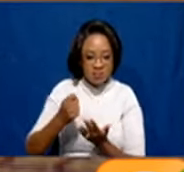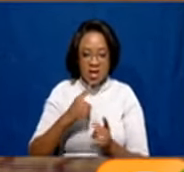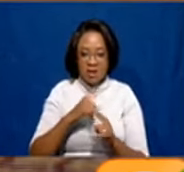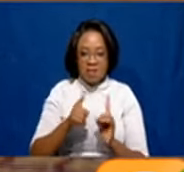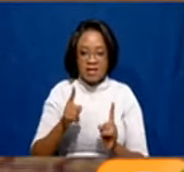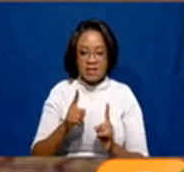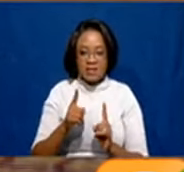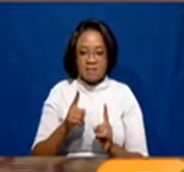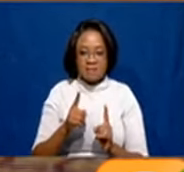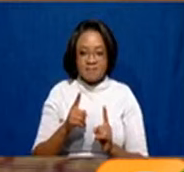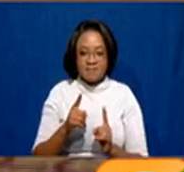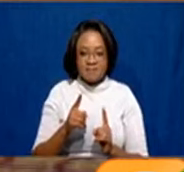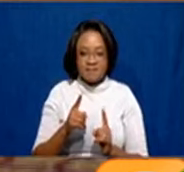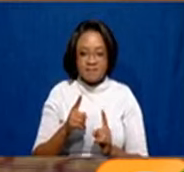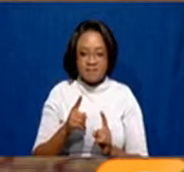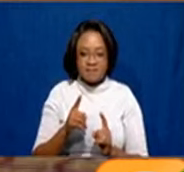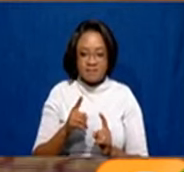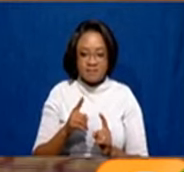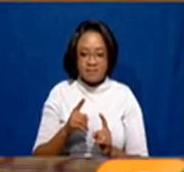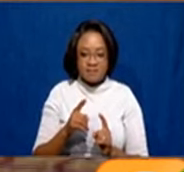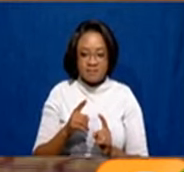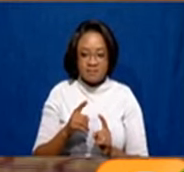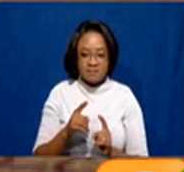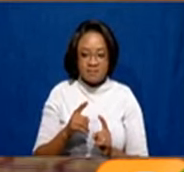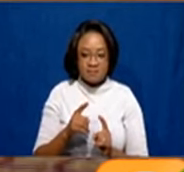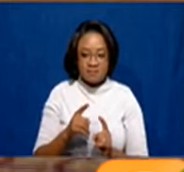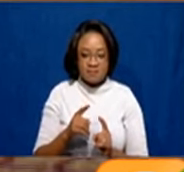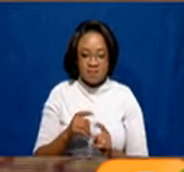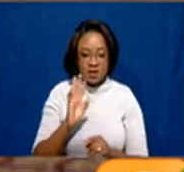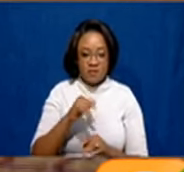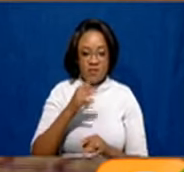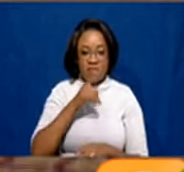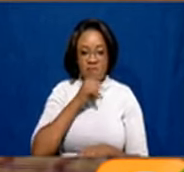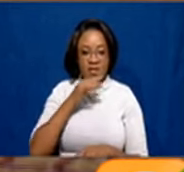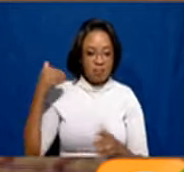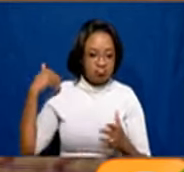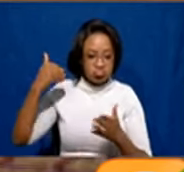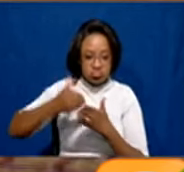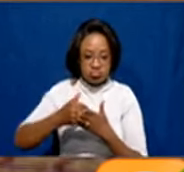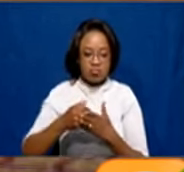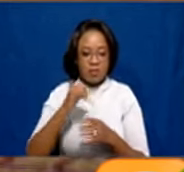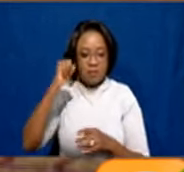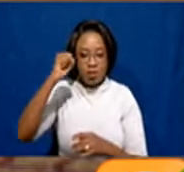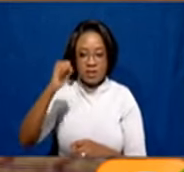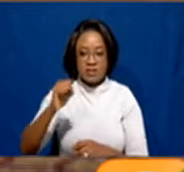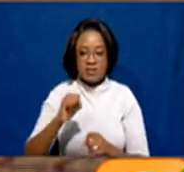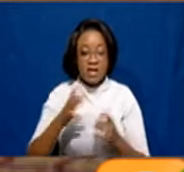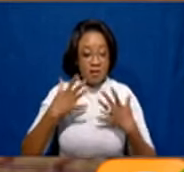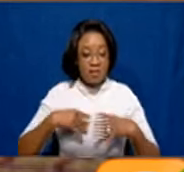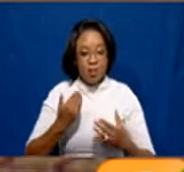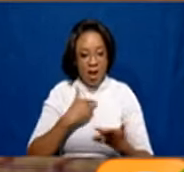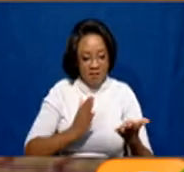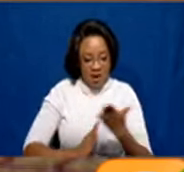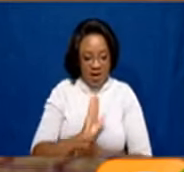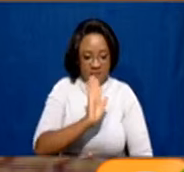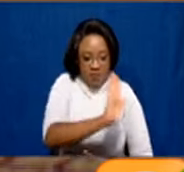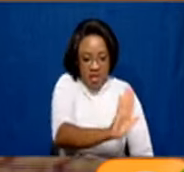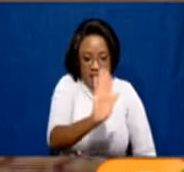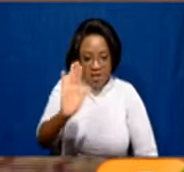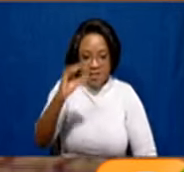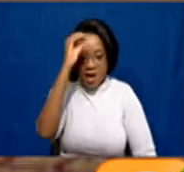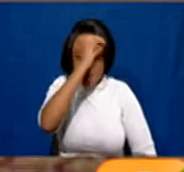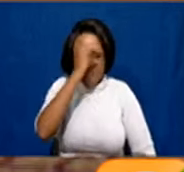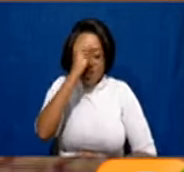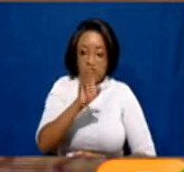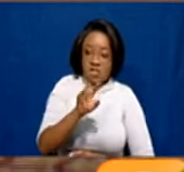comments, because something I've learned with the time that my father has been in politics is everyone is entitled to their own opinion. And they look at him